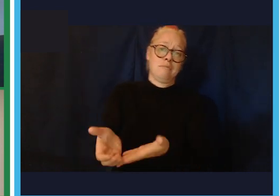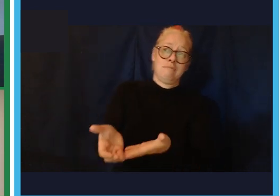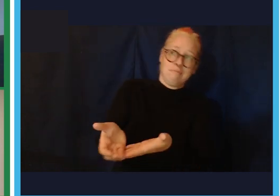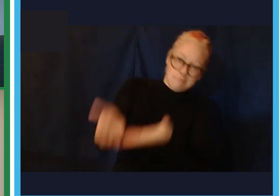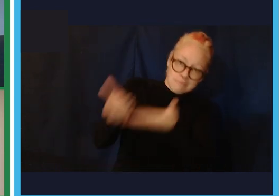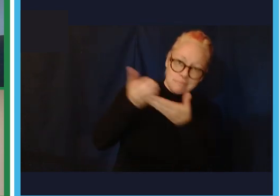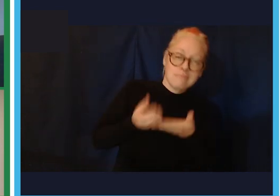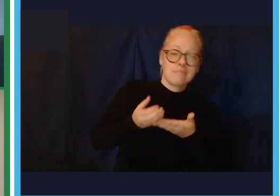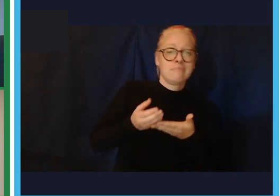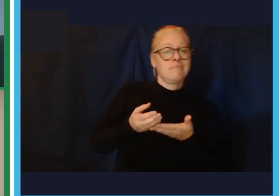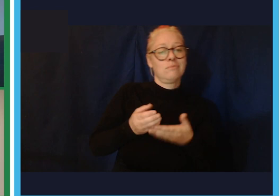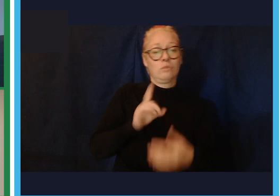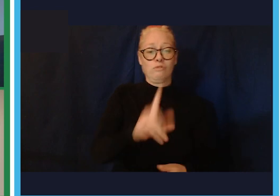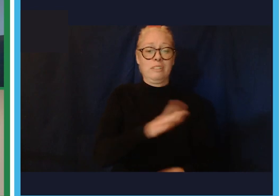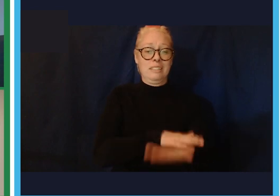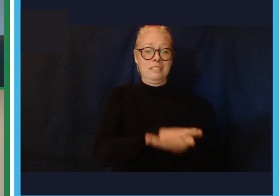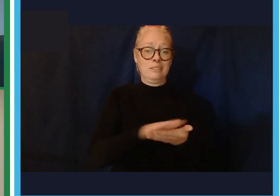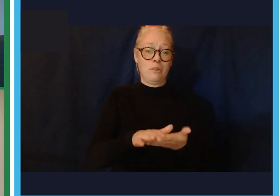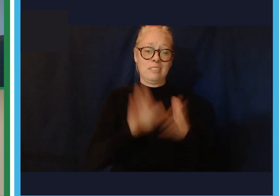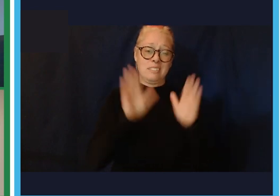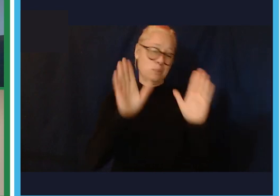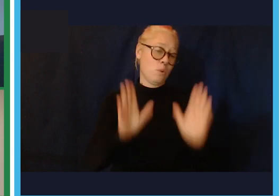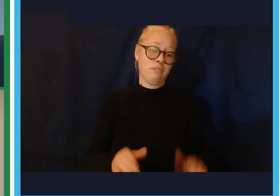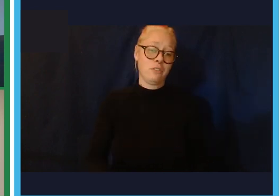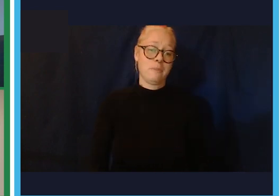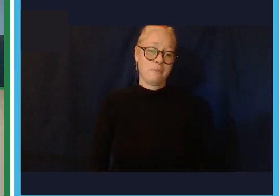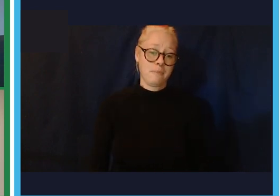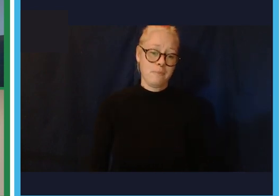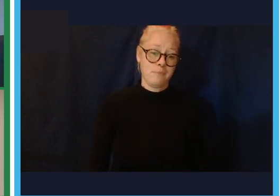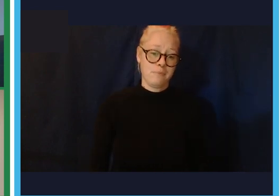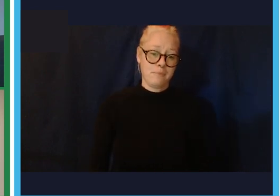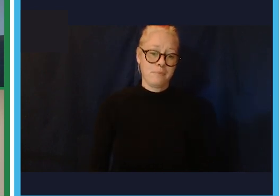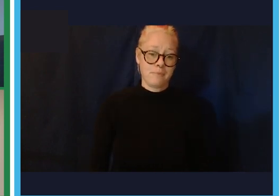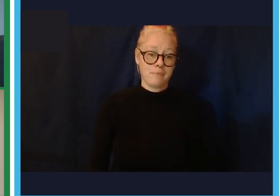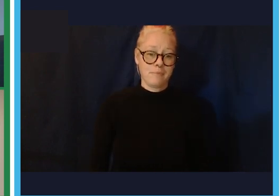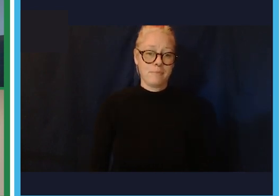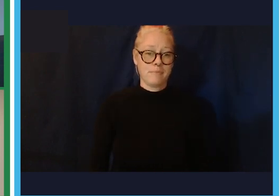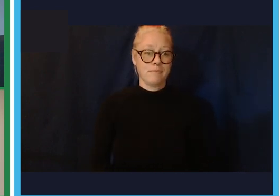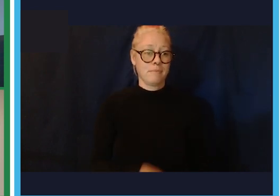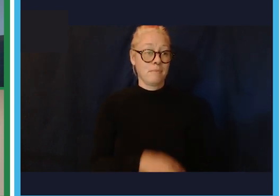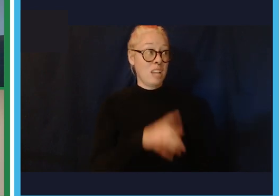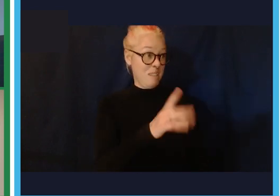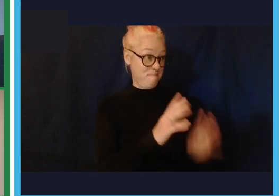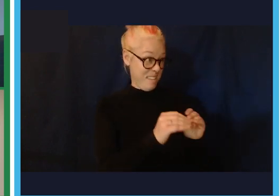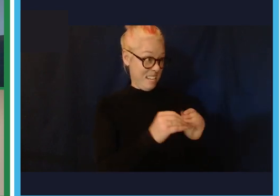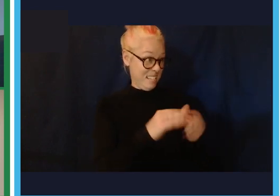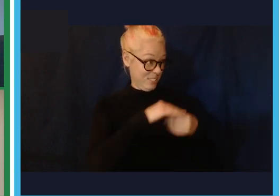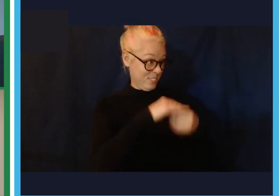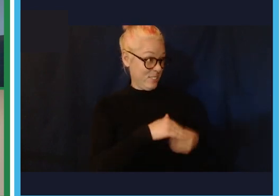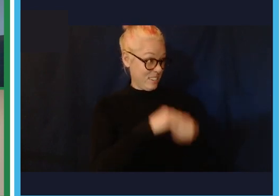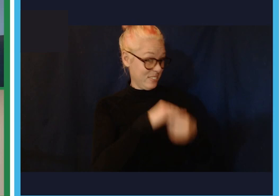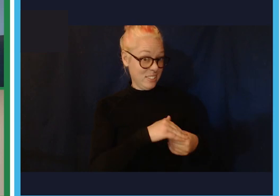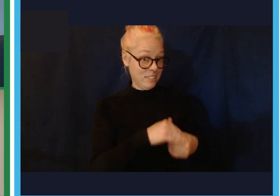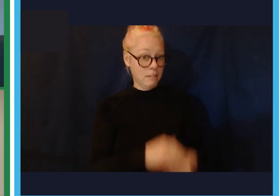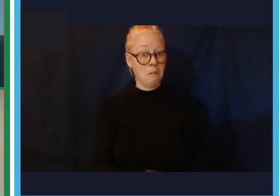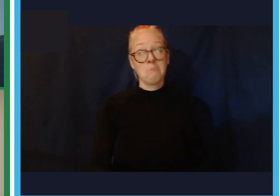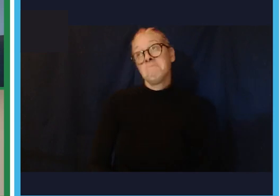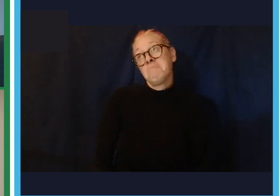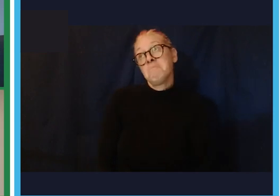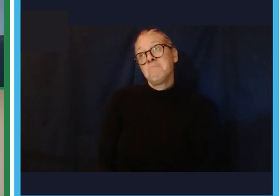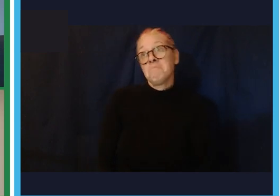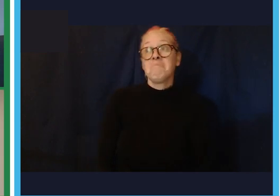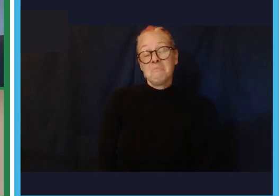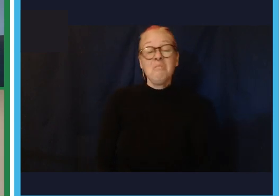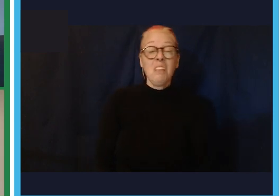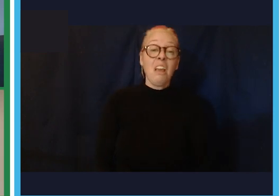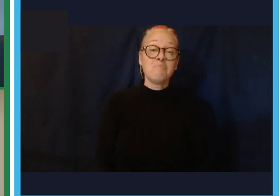Yeah. Maybe. Are you used to them now? They just whatever. They're fine. That's a really good question. Are they fun? I think they're kind of fun, actually,